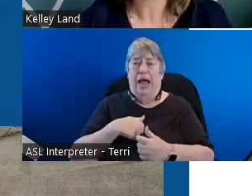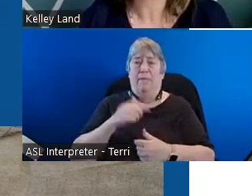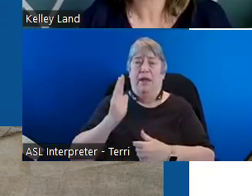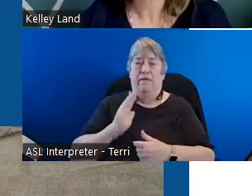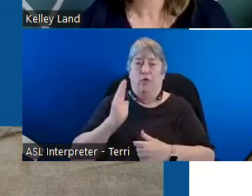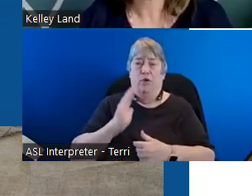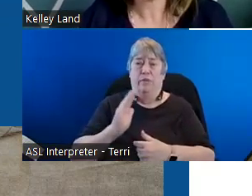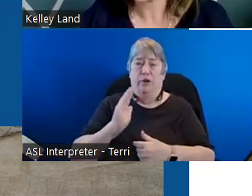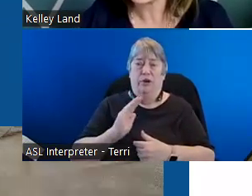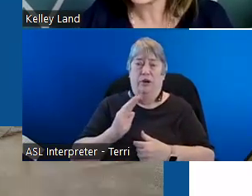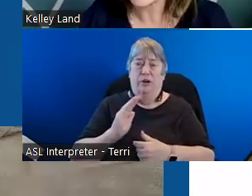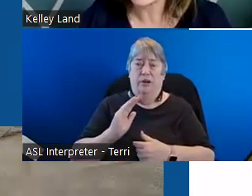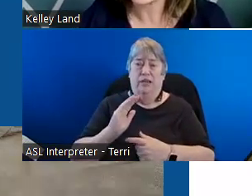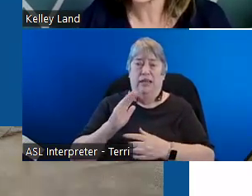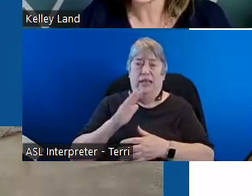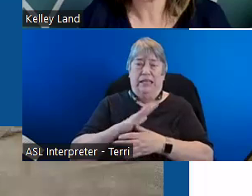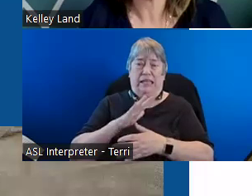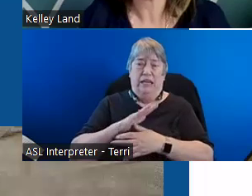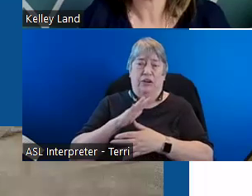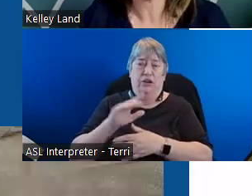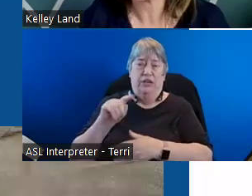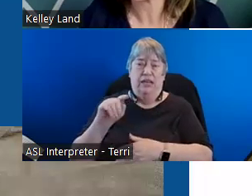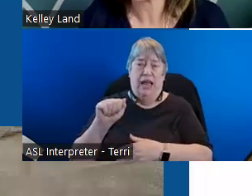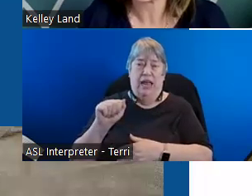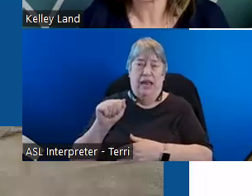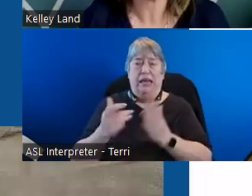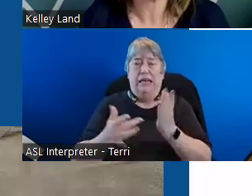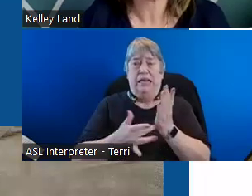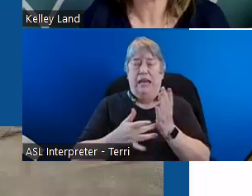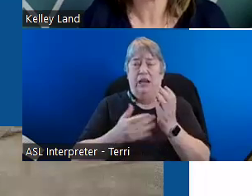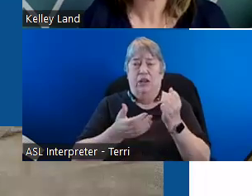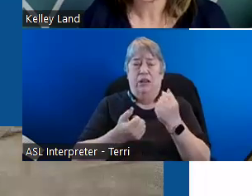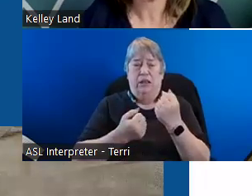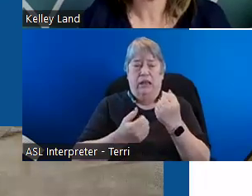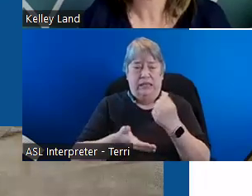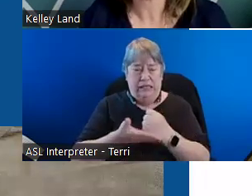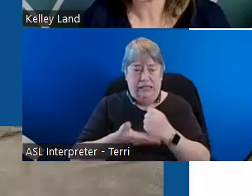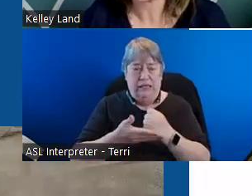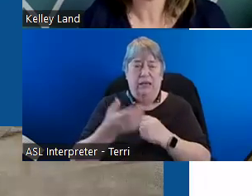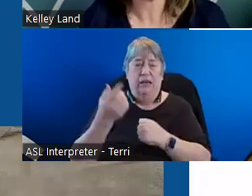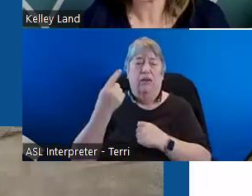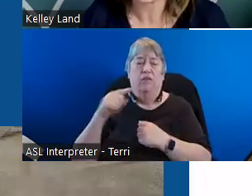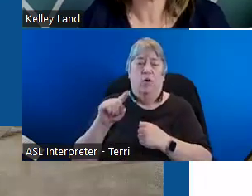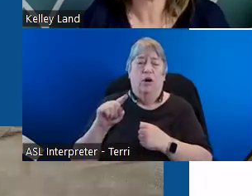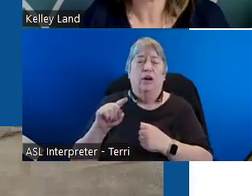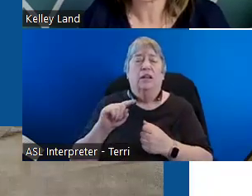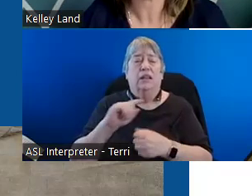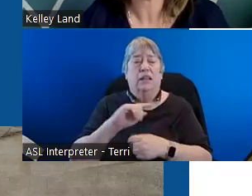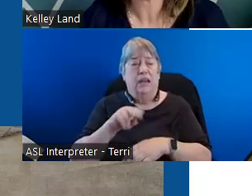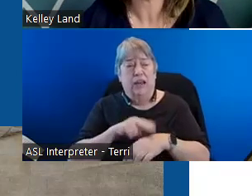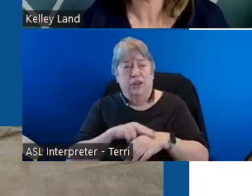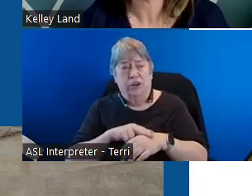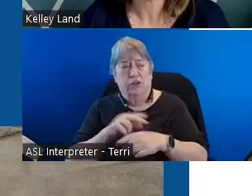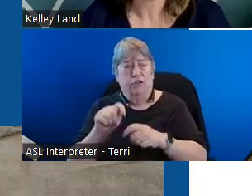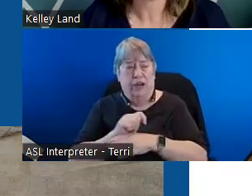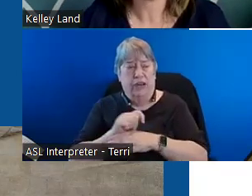former senior TA and technical assistant for the National Training and Data Center and a certified benefits counselor, been in